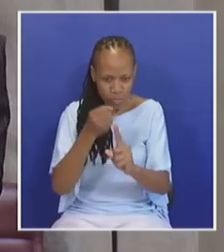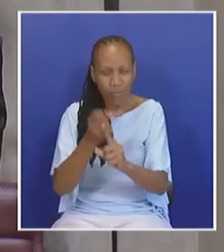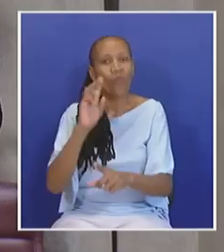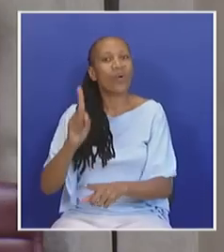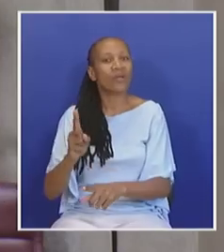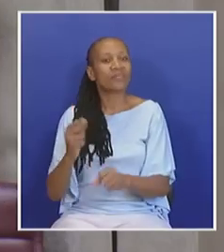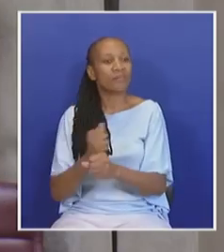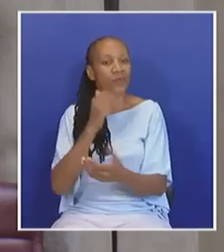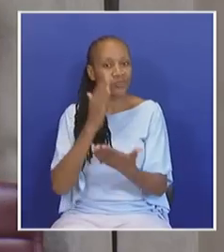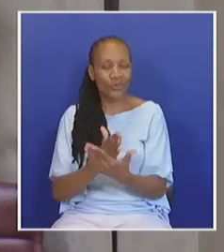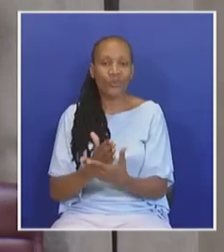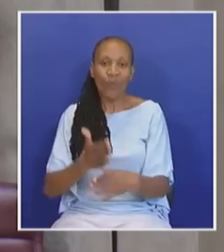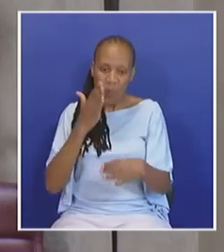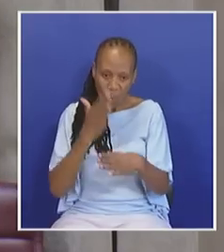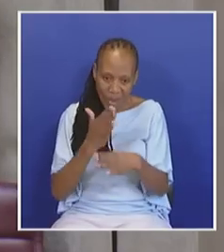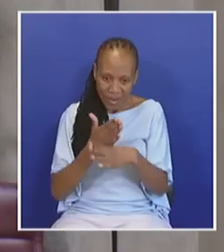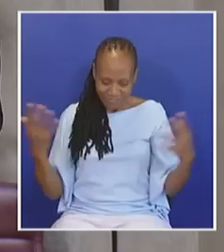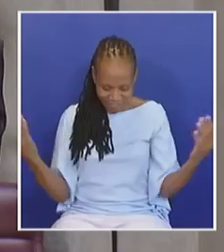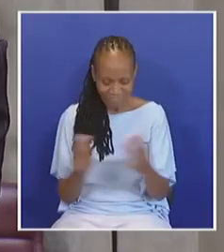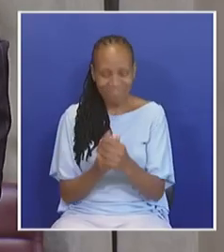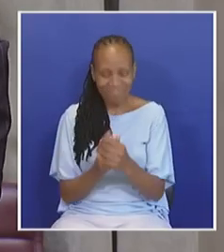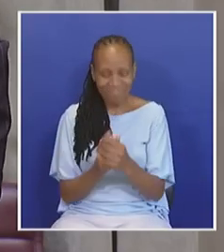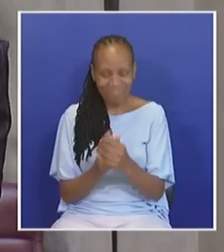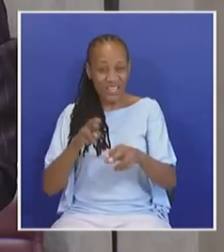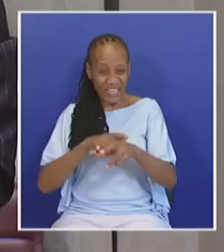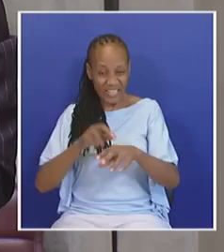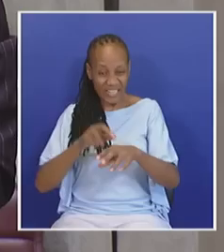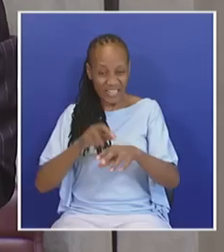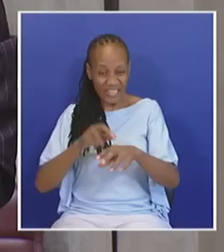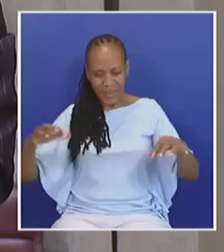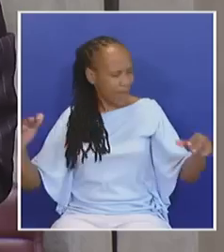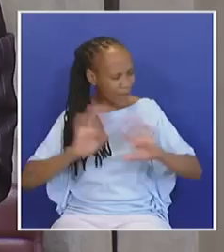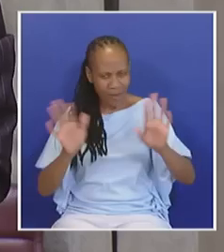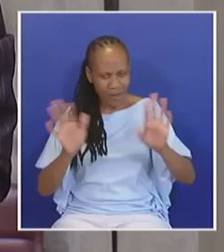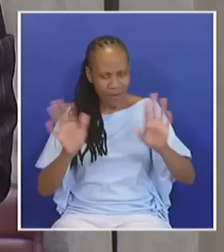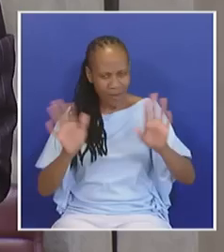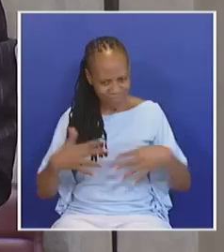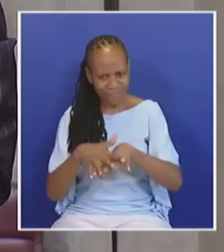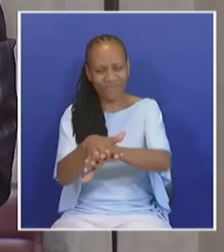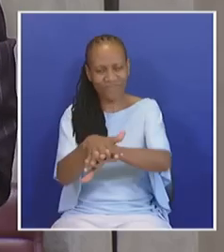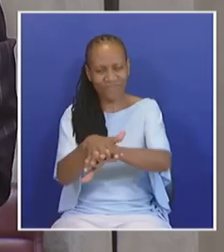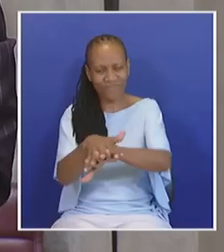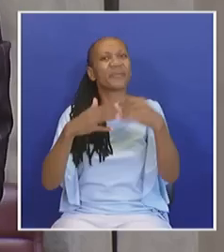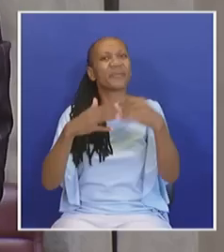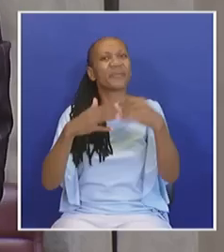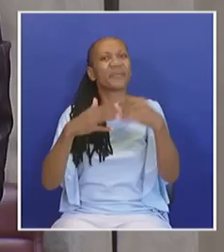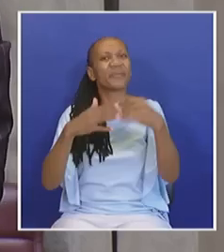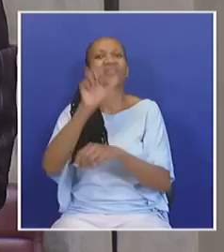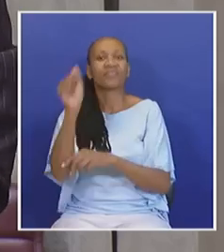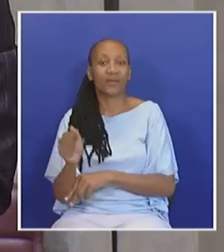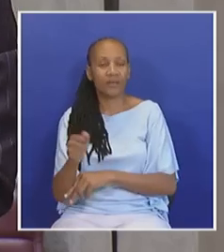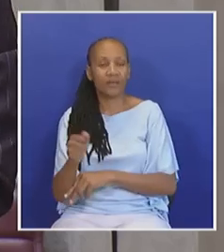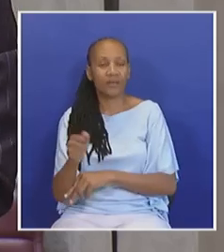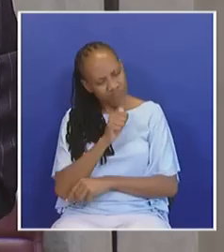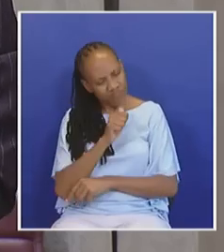of overcoming racial prejudice and building a non-racial and non-sexist society. Despite the demise of apartheid,